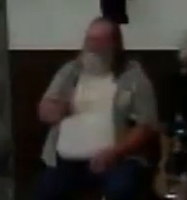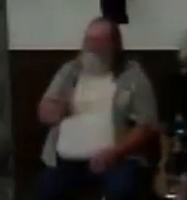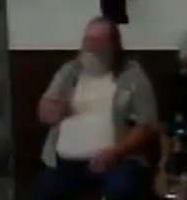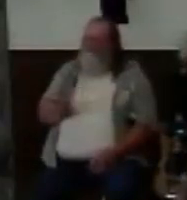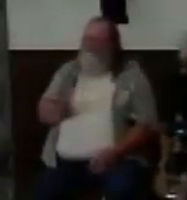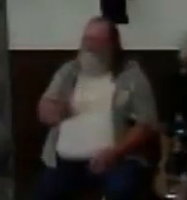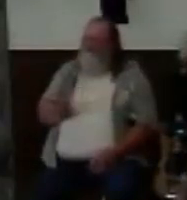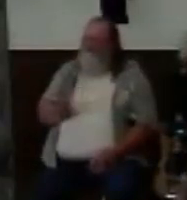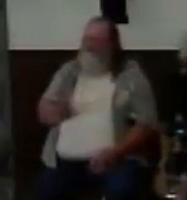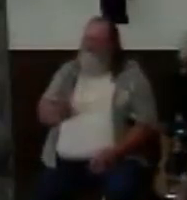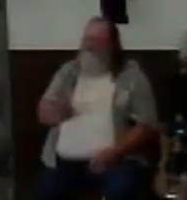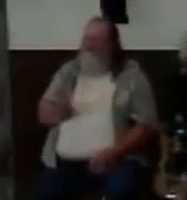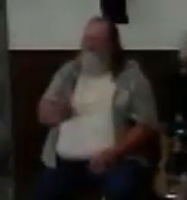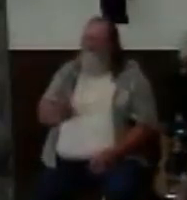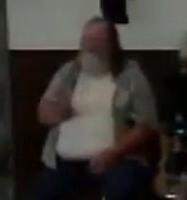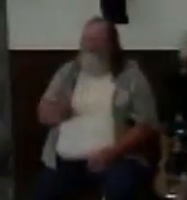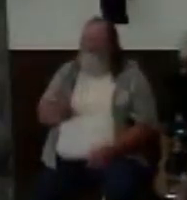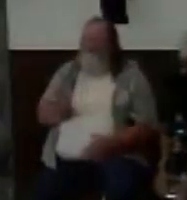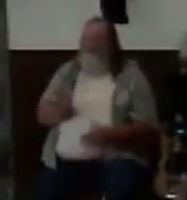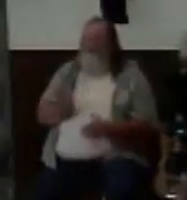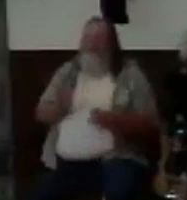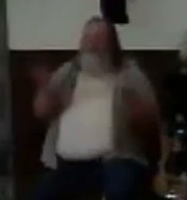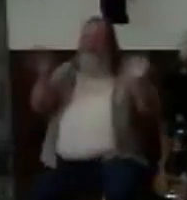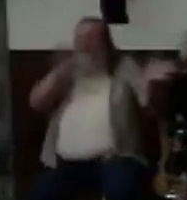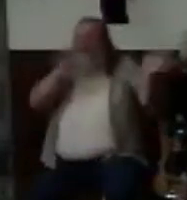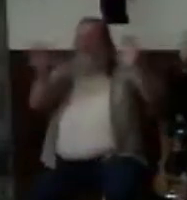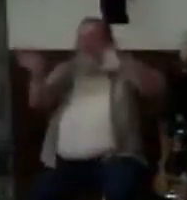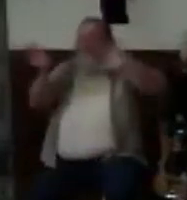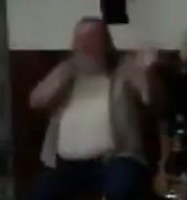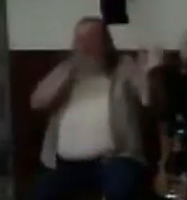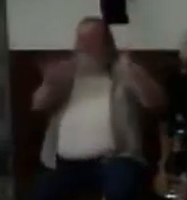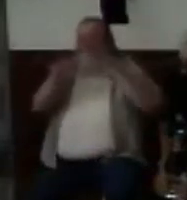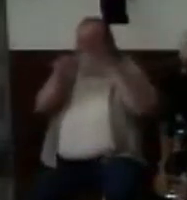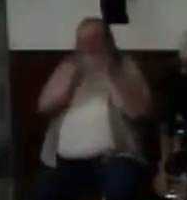If I can ask the worship team to come back up to the altar, please.